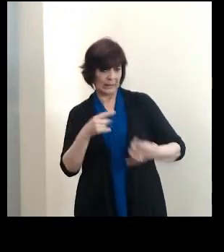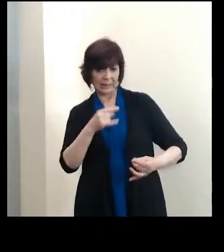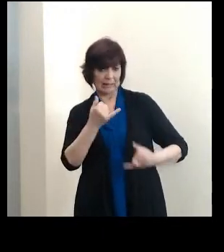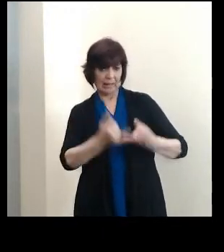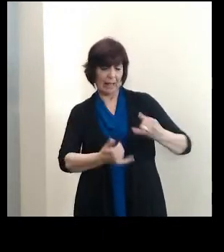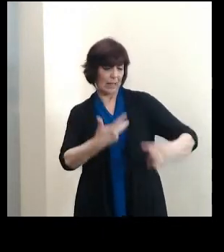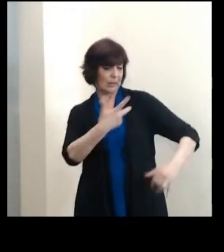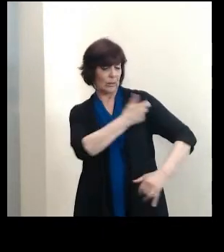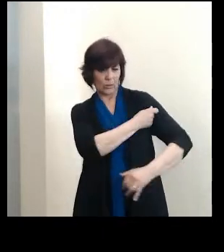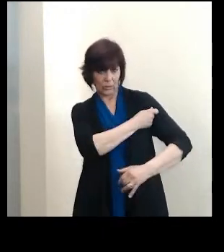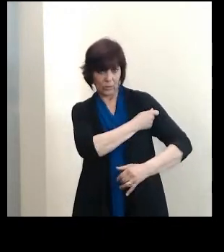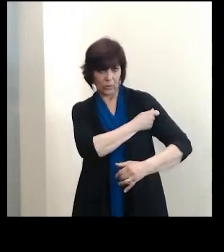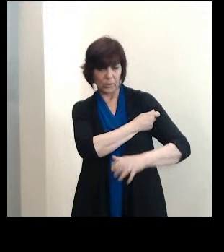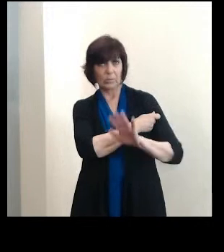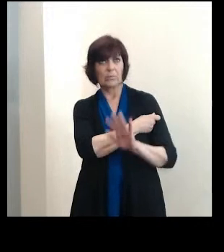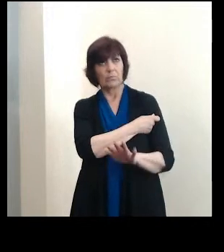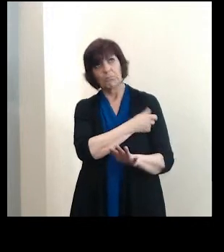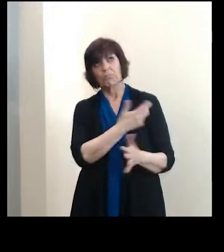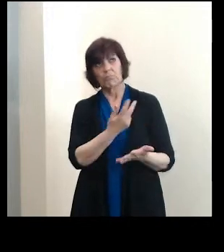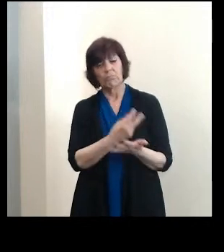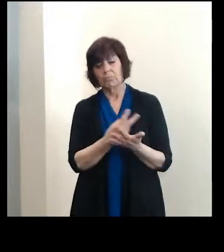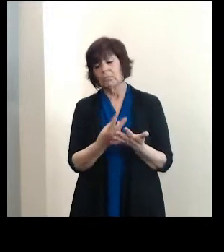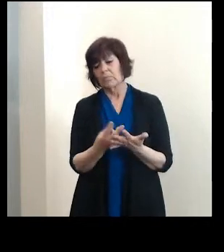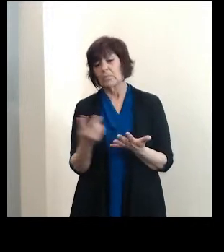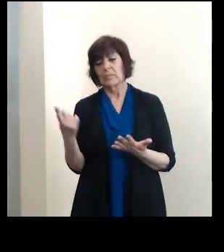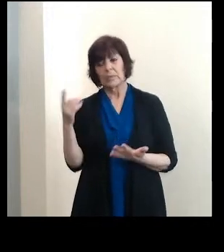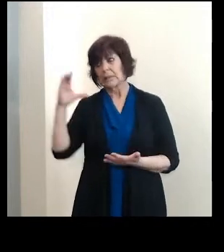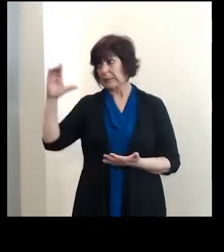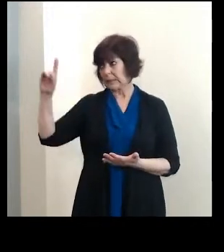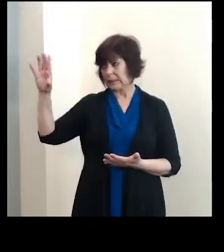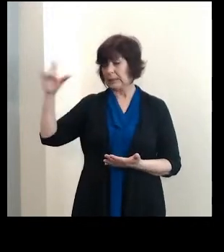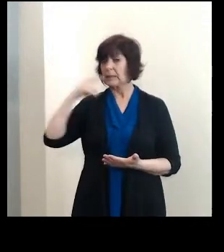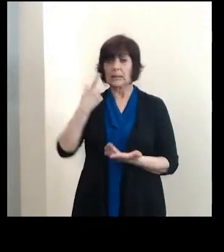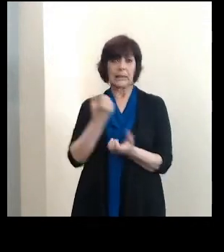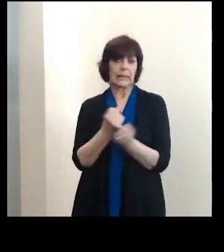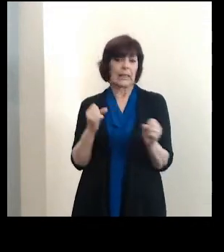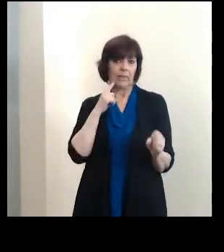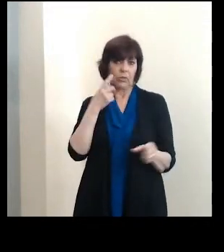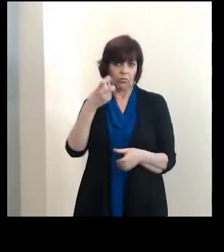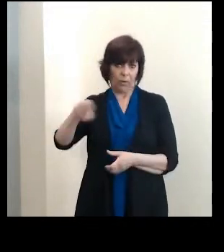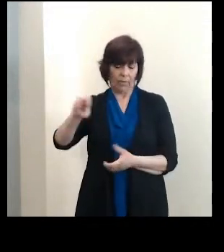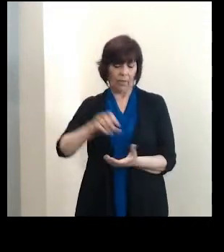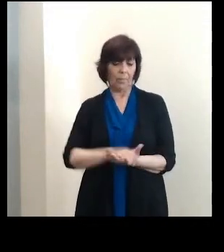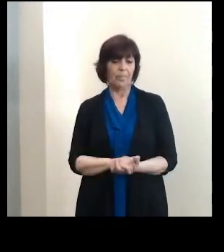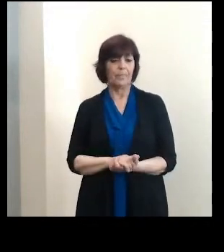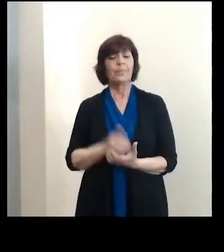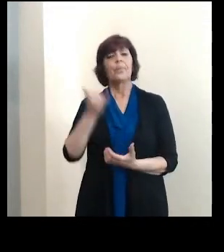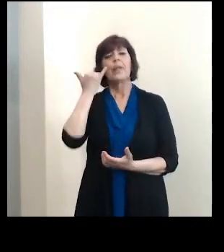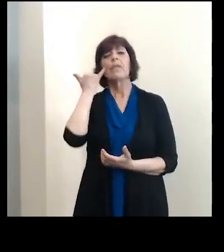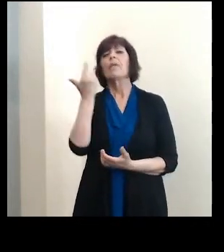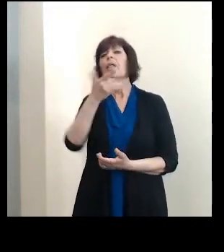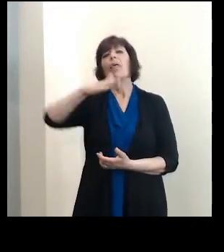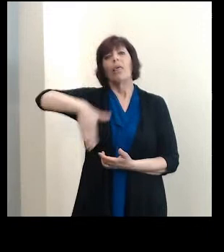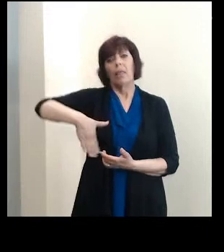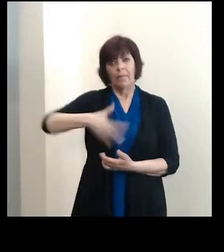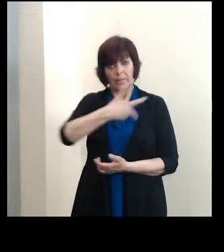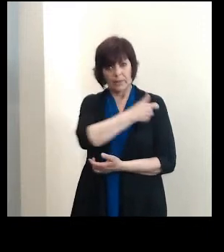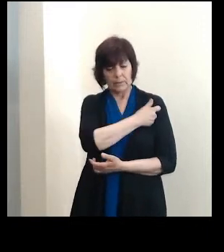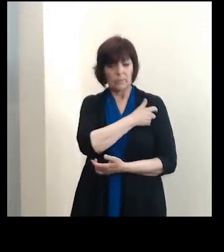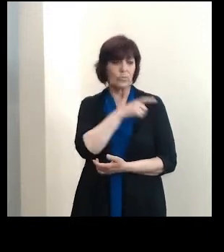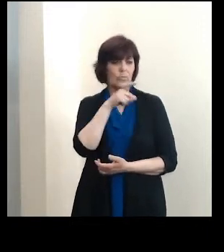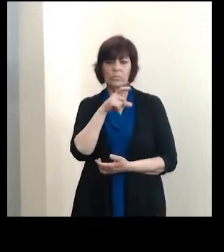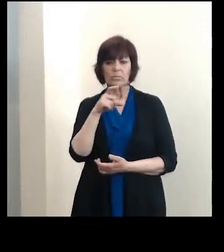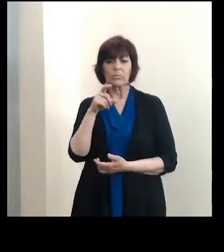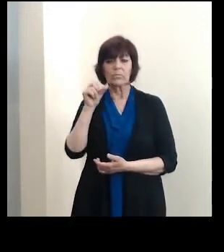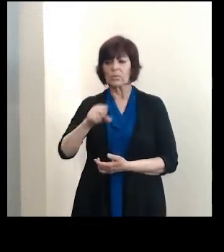first dose, if it's the Johnson & Johnson, the only dose, it's safe to travel. For those who have not been vaccinated, they should get tested